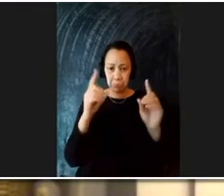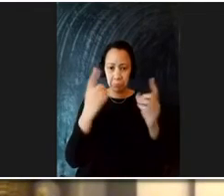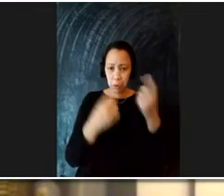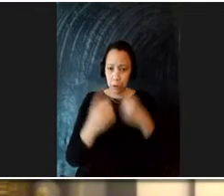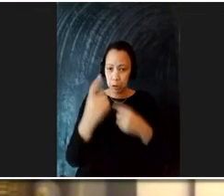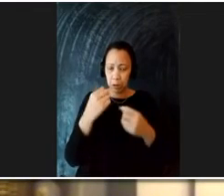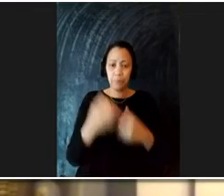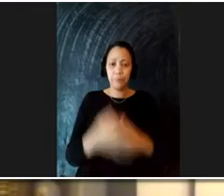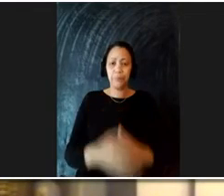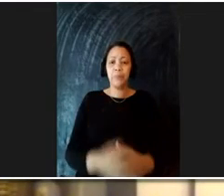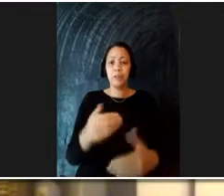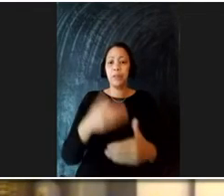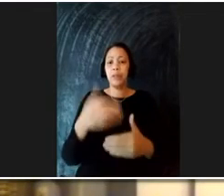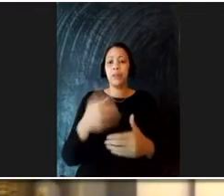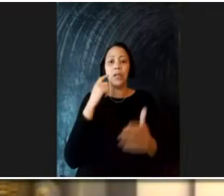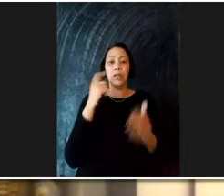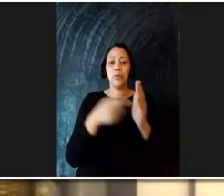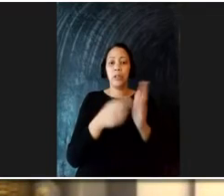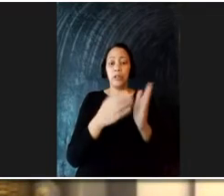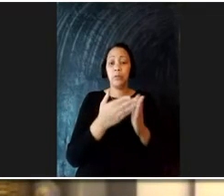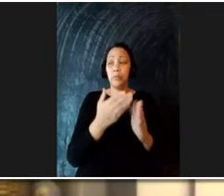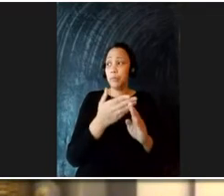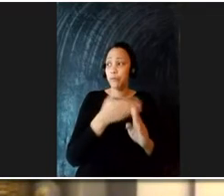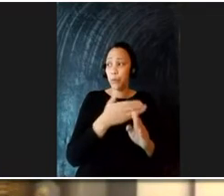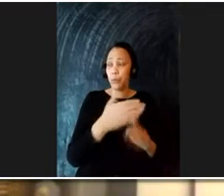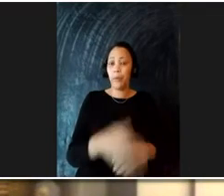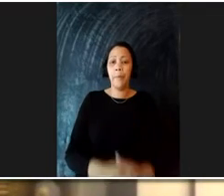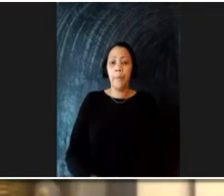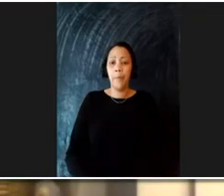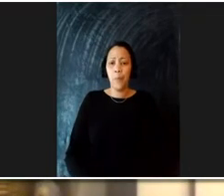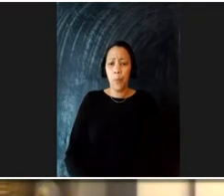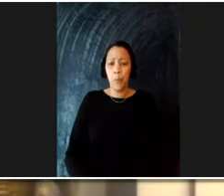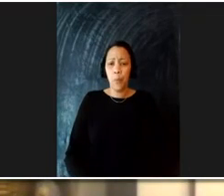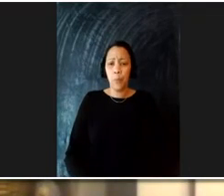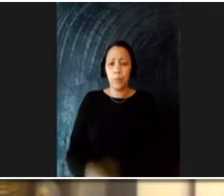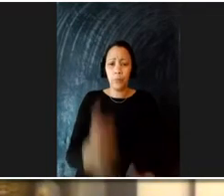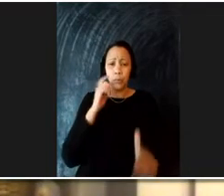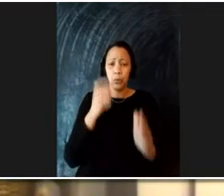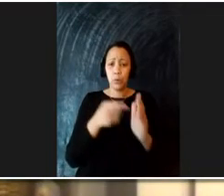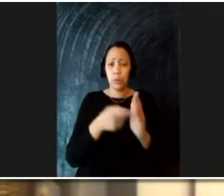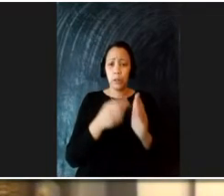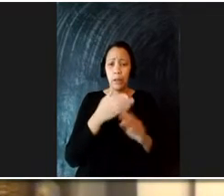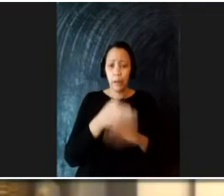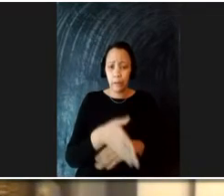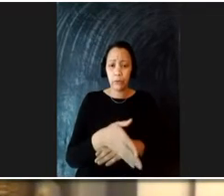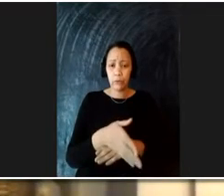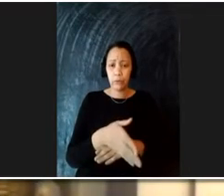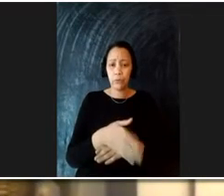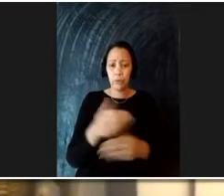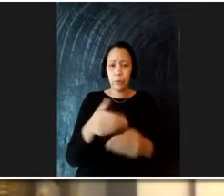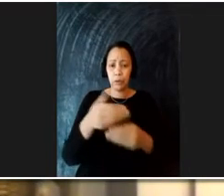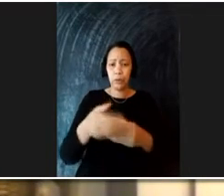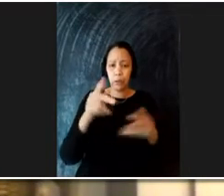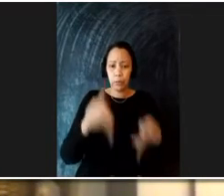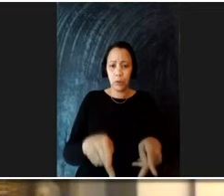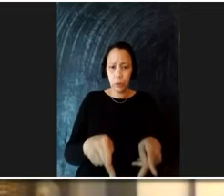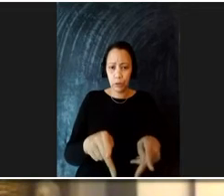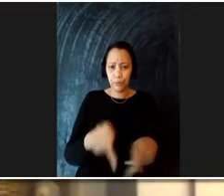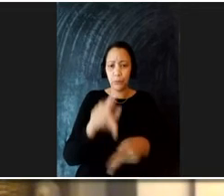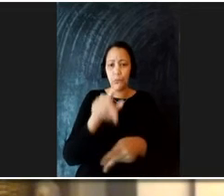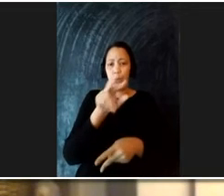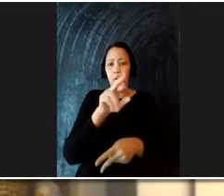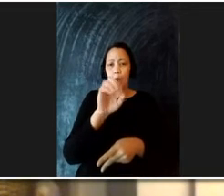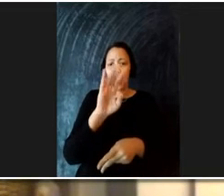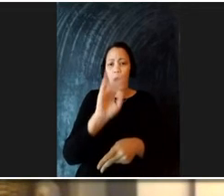Morgan seagull so the next witness is Sylvia Morris you may begin when the sergeant in arms